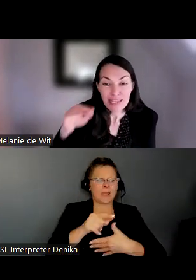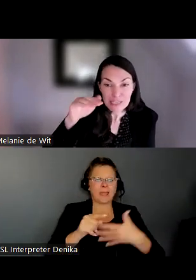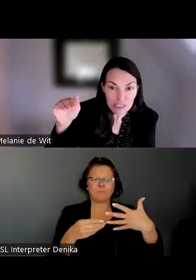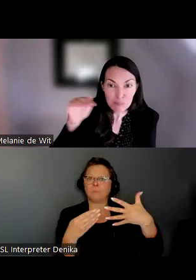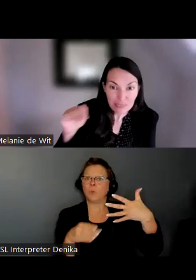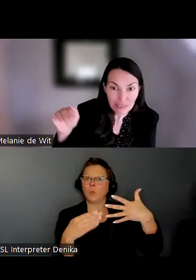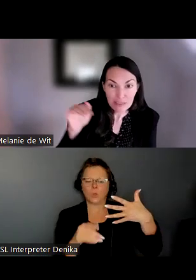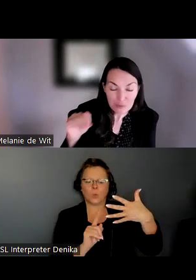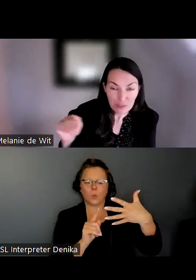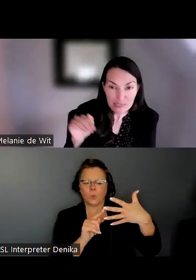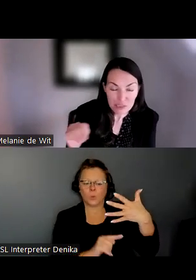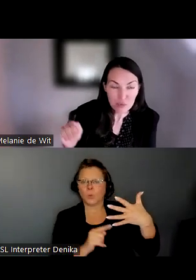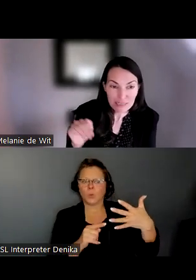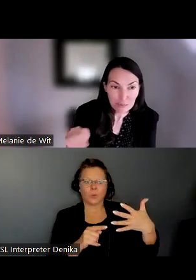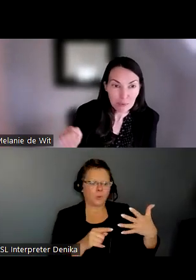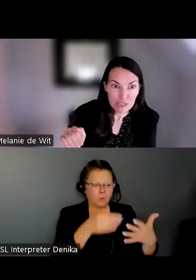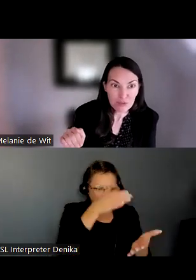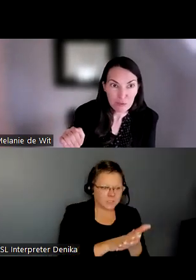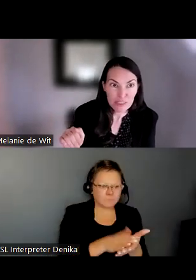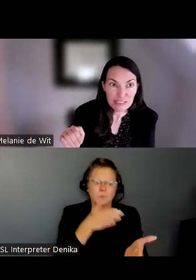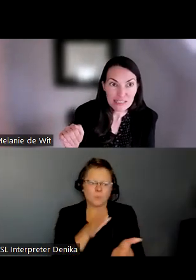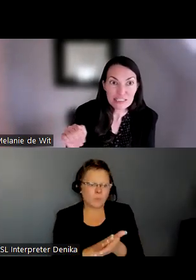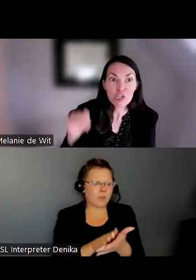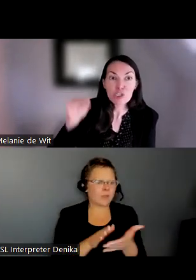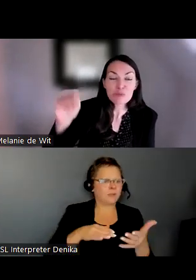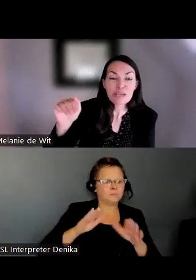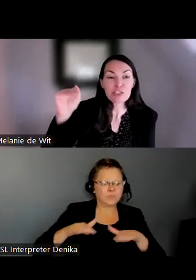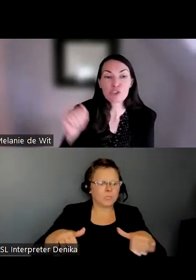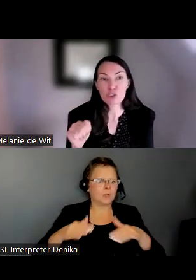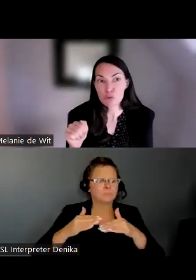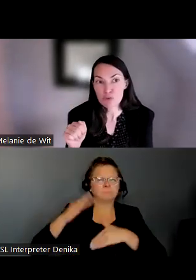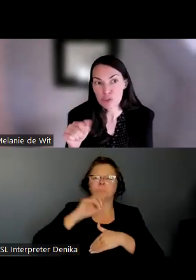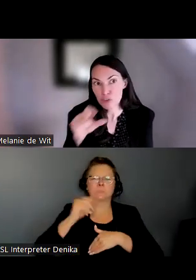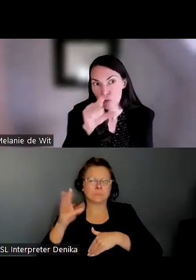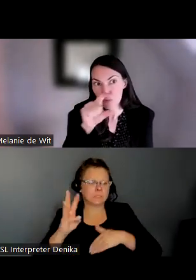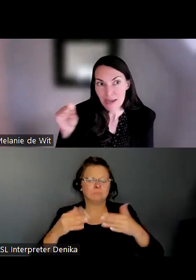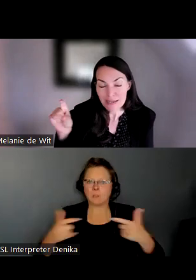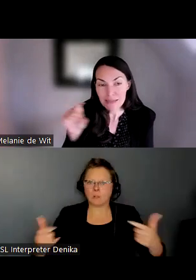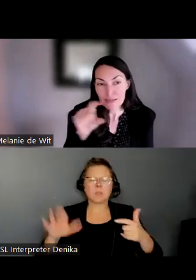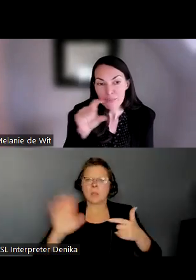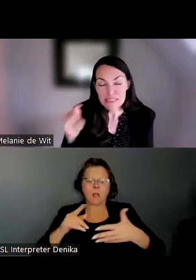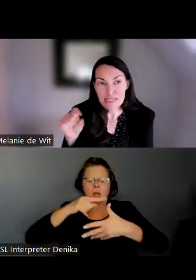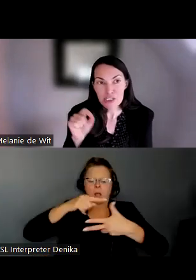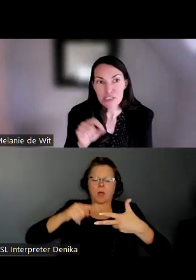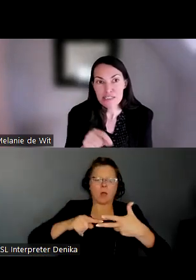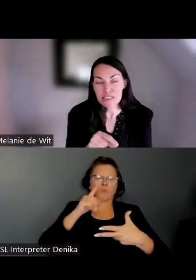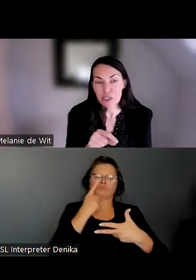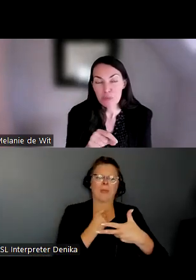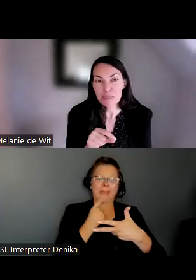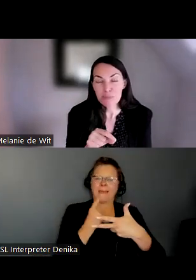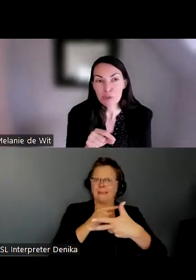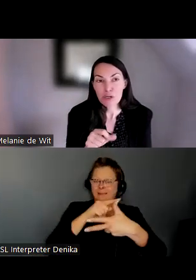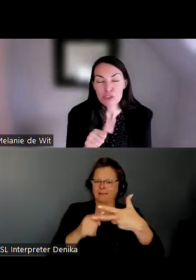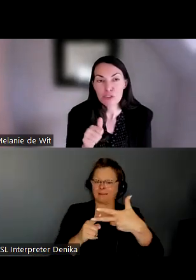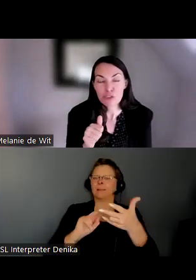section and just pick the highest ranking person from this list. You get to choose. So the red section is, you